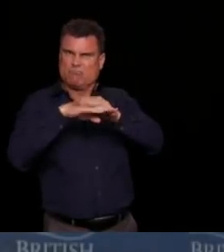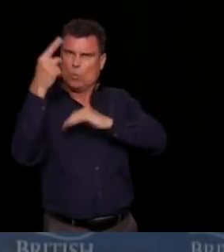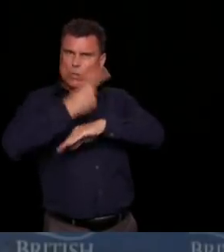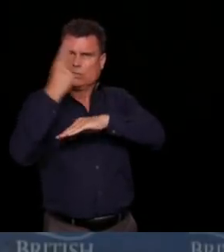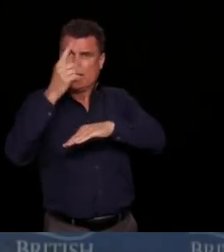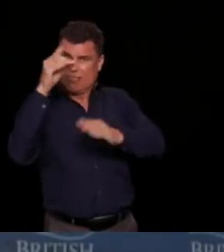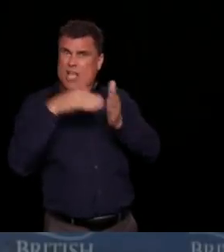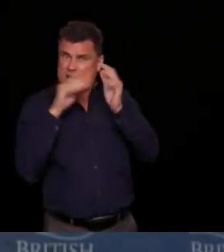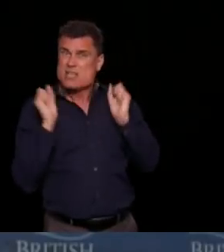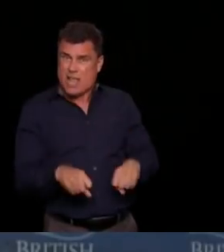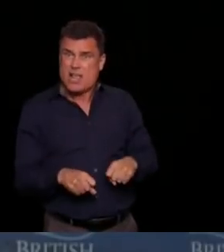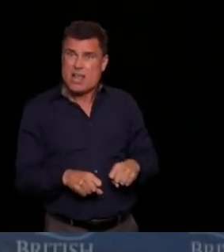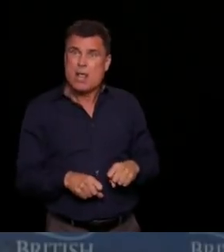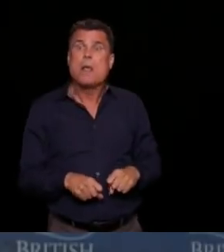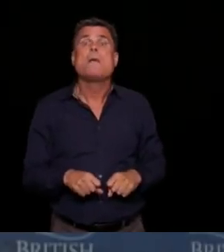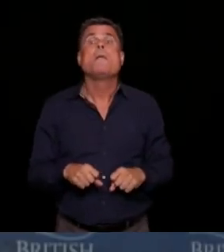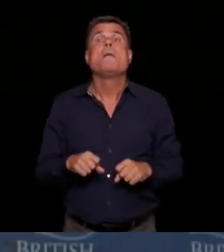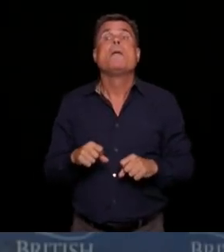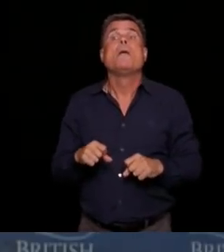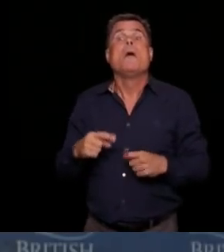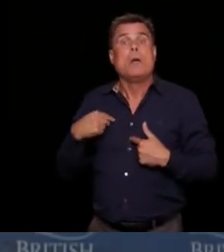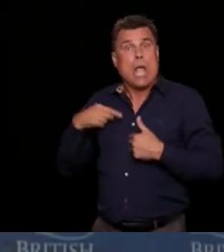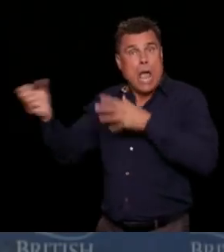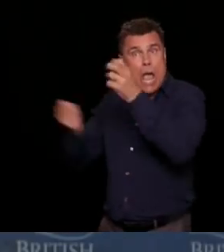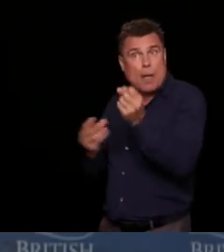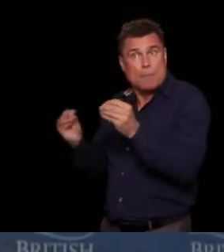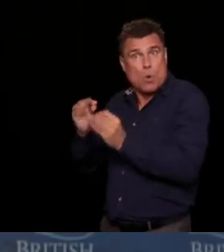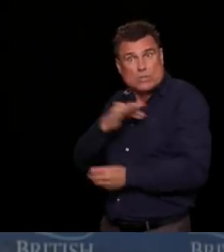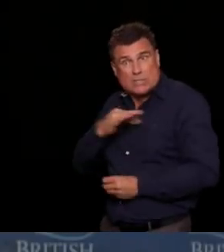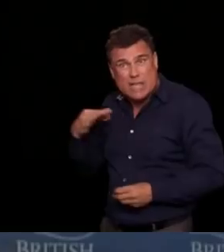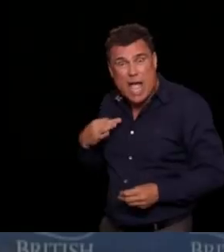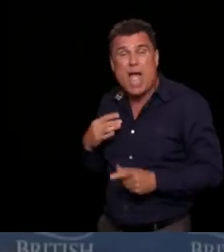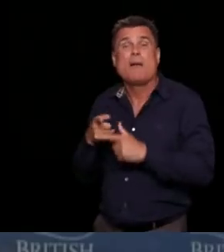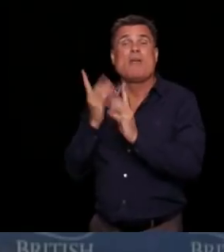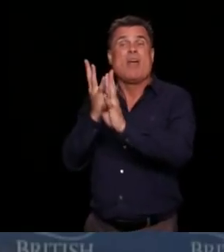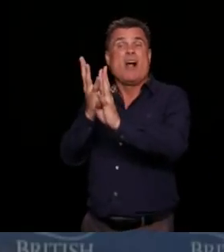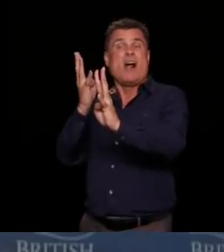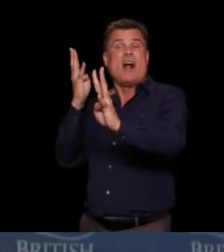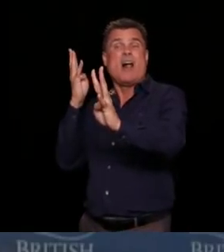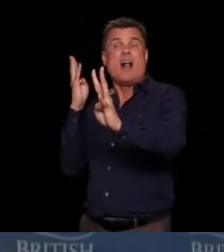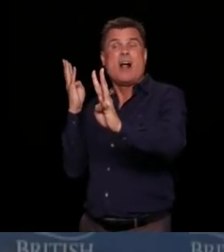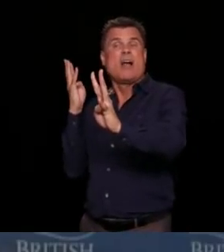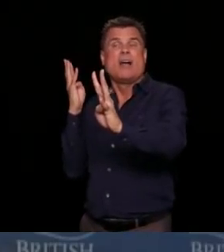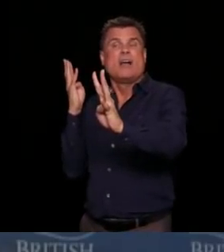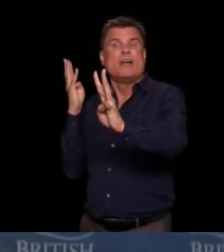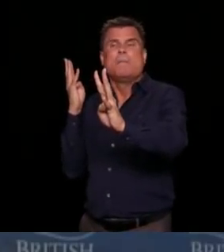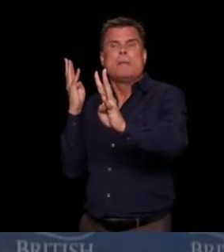by adding more staff, in some cases adding new lanes, in some cases opening new sites to respond to that.